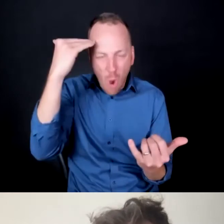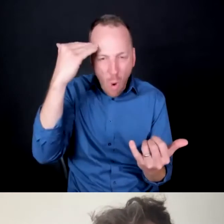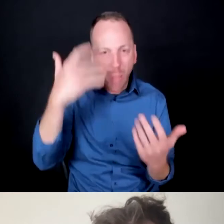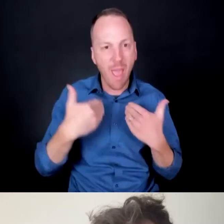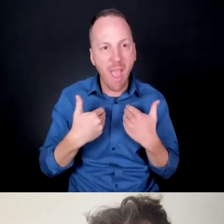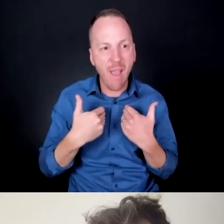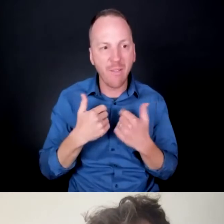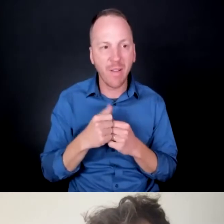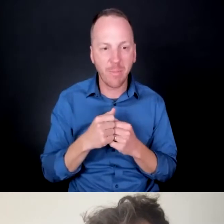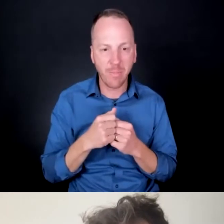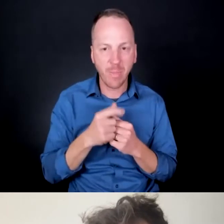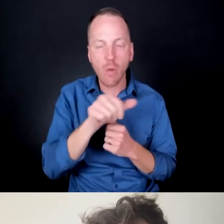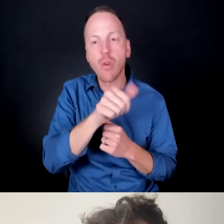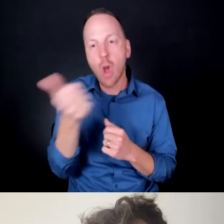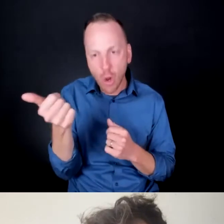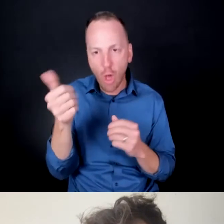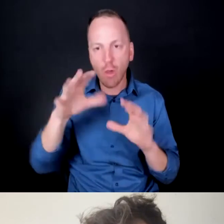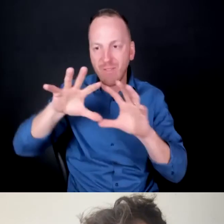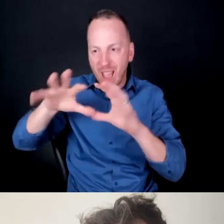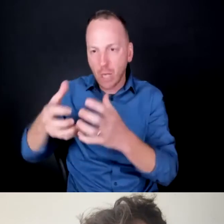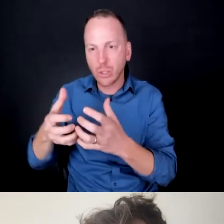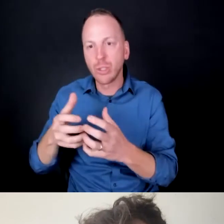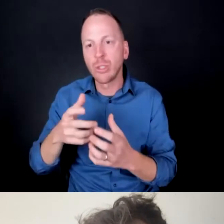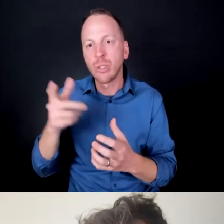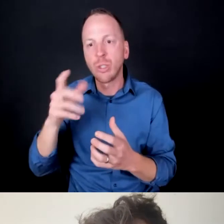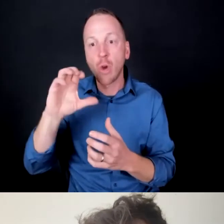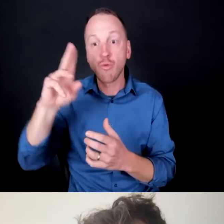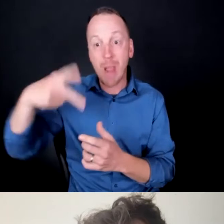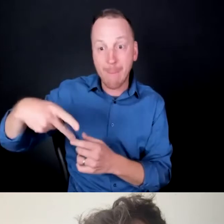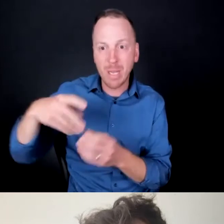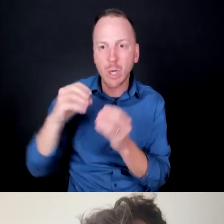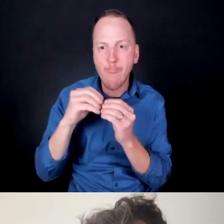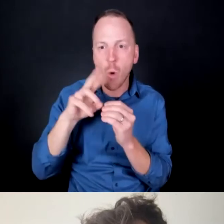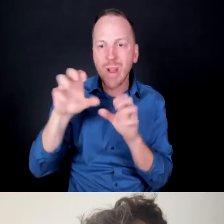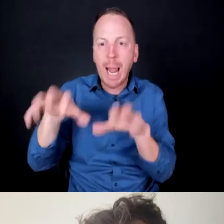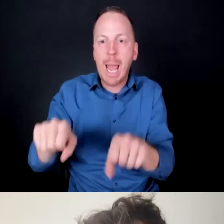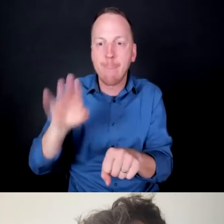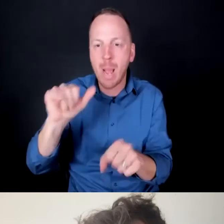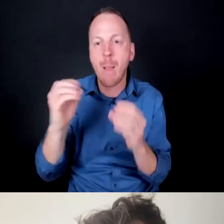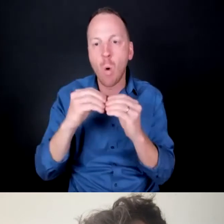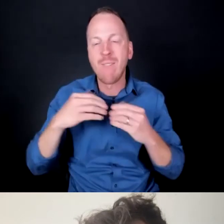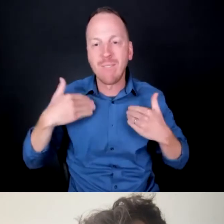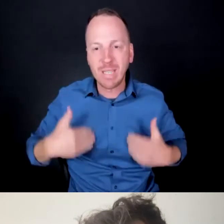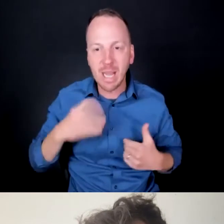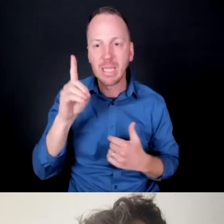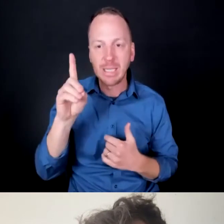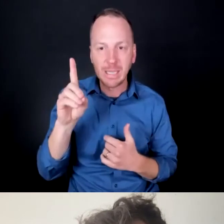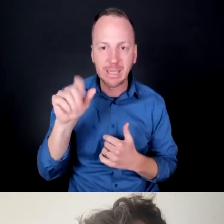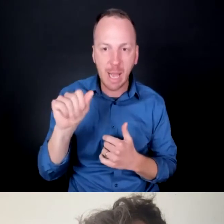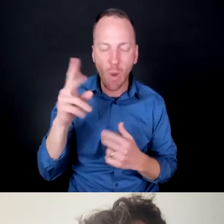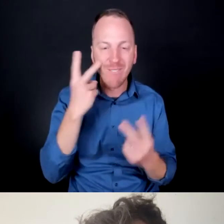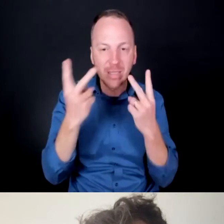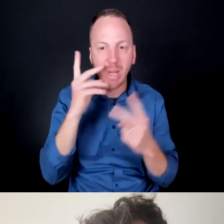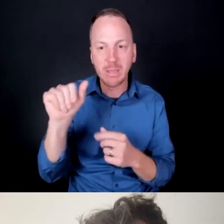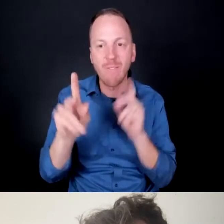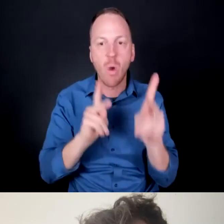is another faction where CRIP is being more reclaimed by more physically disabled or visibly